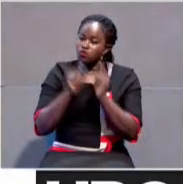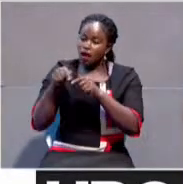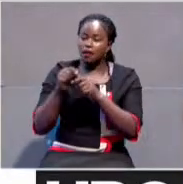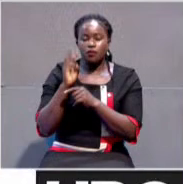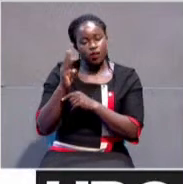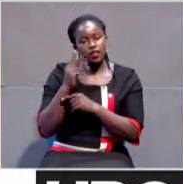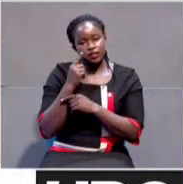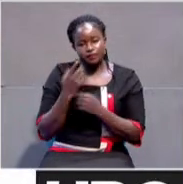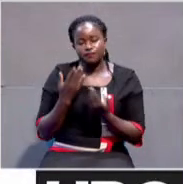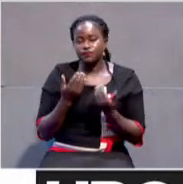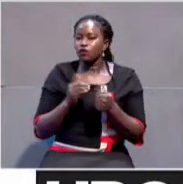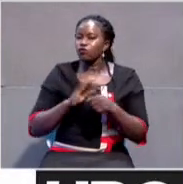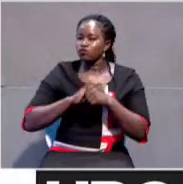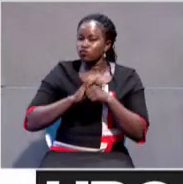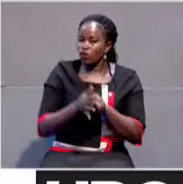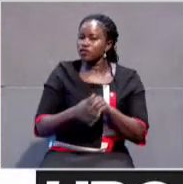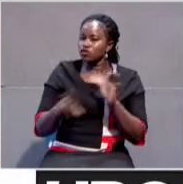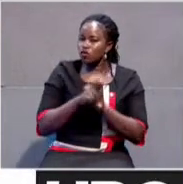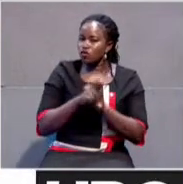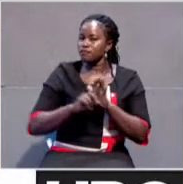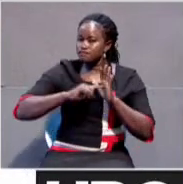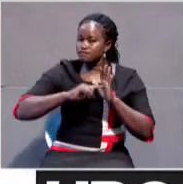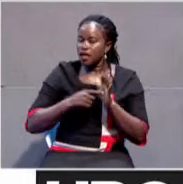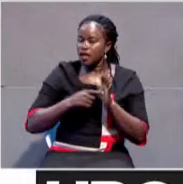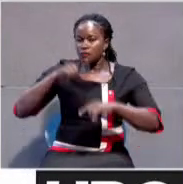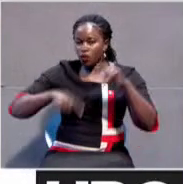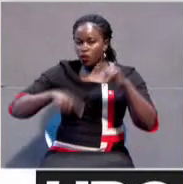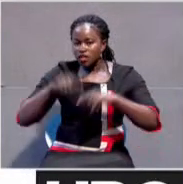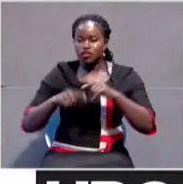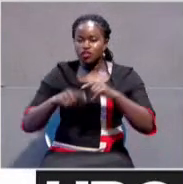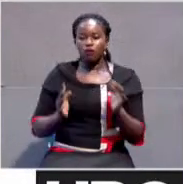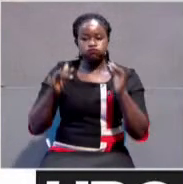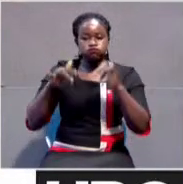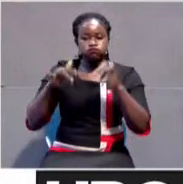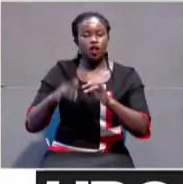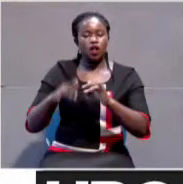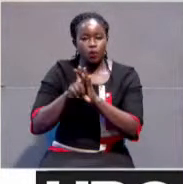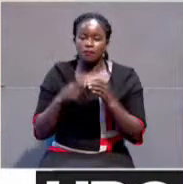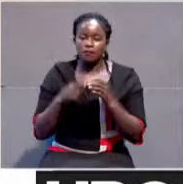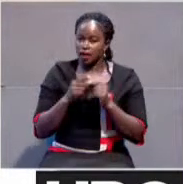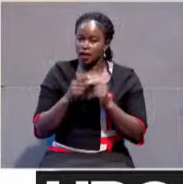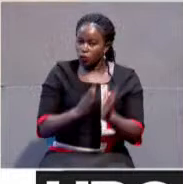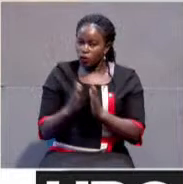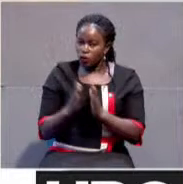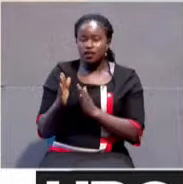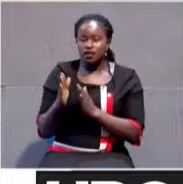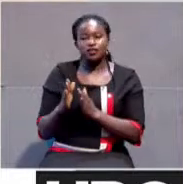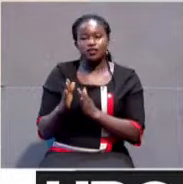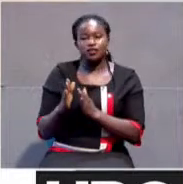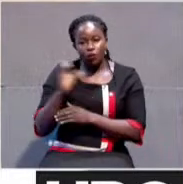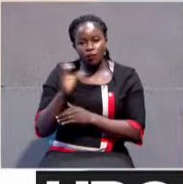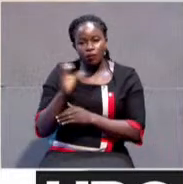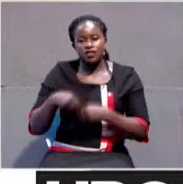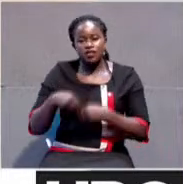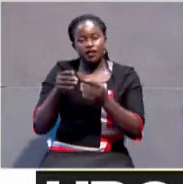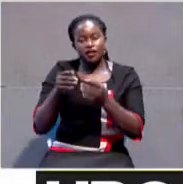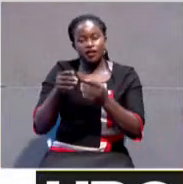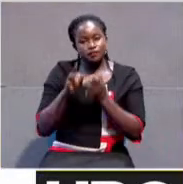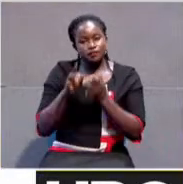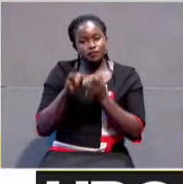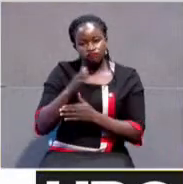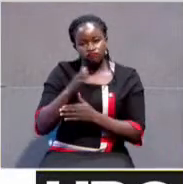the COVID-19 regulations in place on political gatherings, the organizing committee was granted a special waiver to